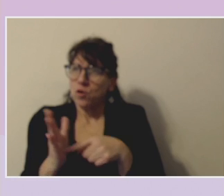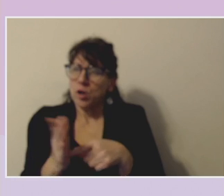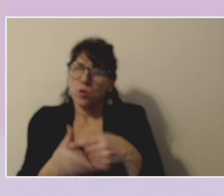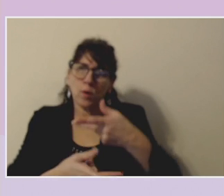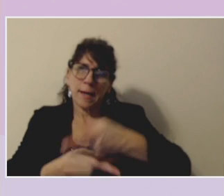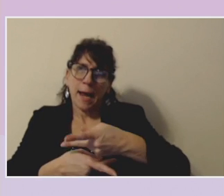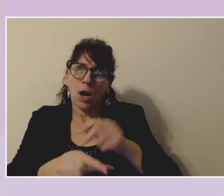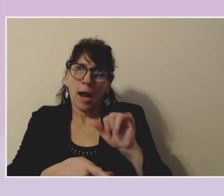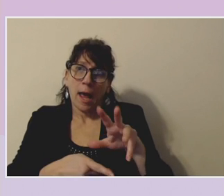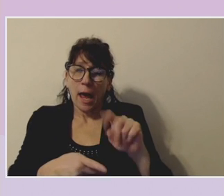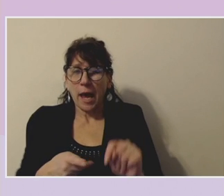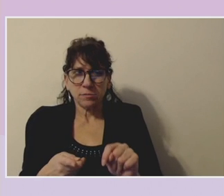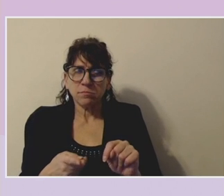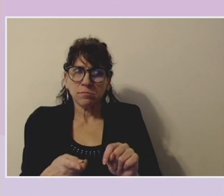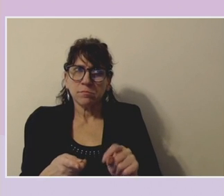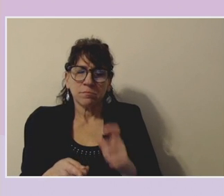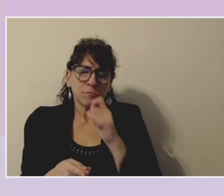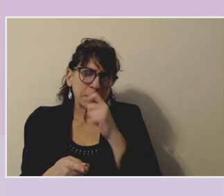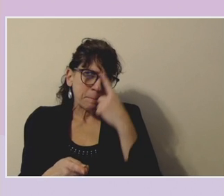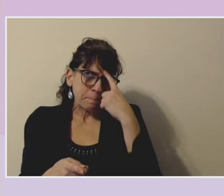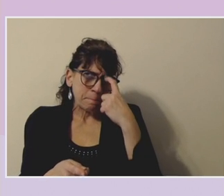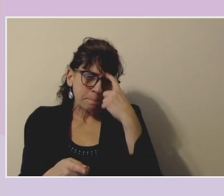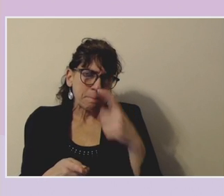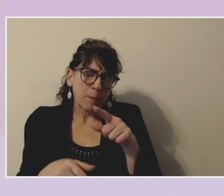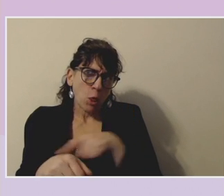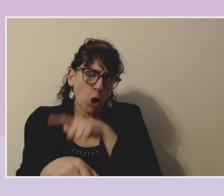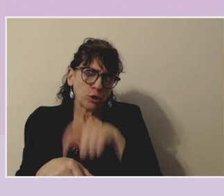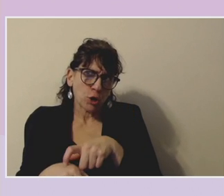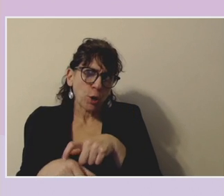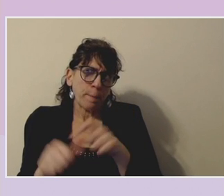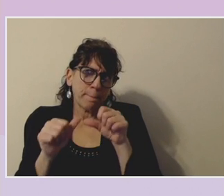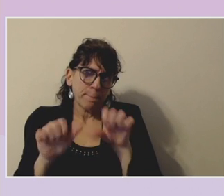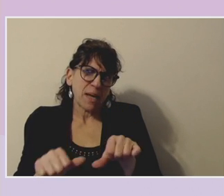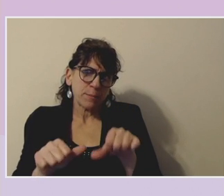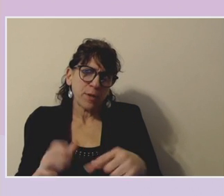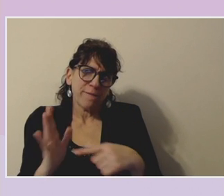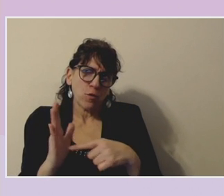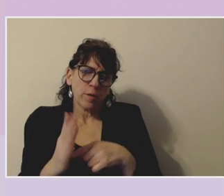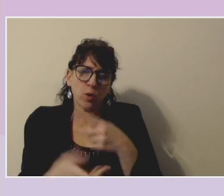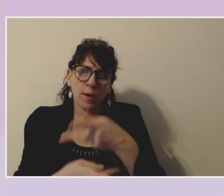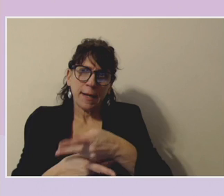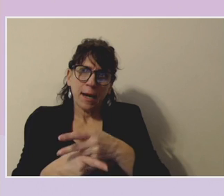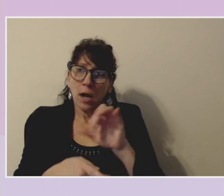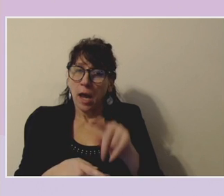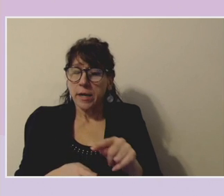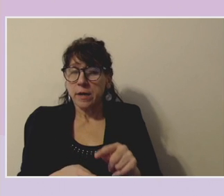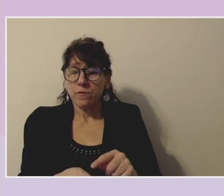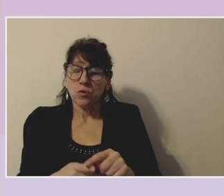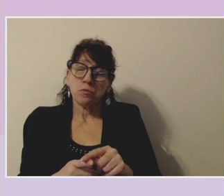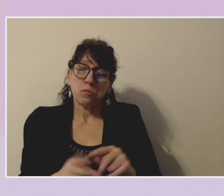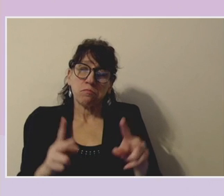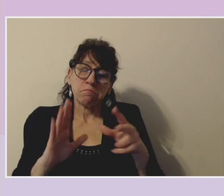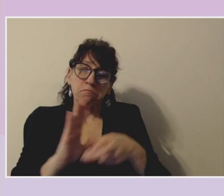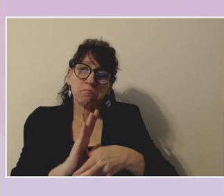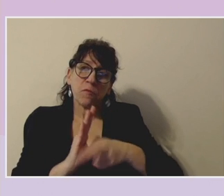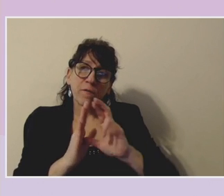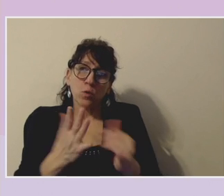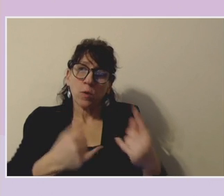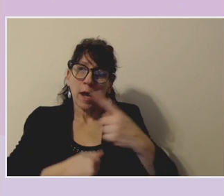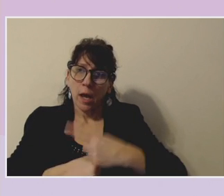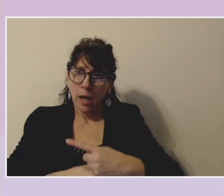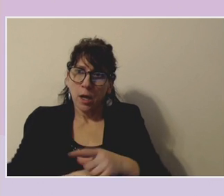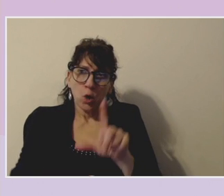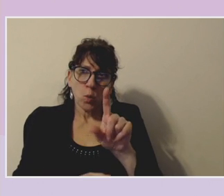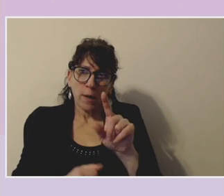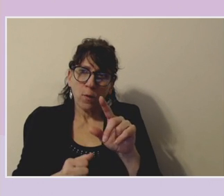was skepticism about the long-term viability of the Affordable Care Act, look today and you've got 21 million